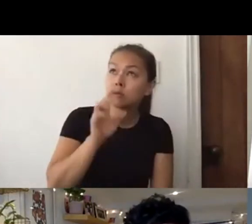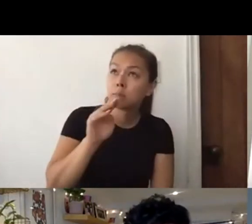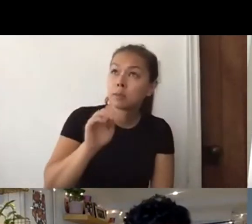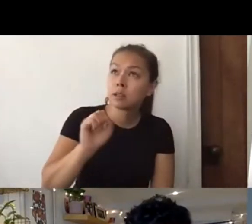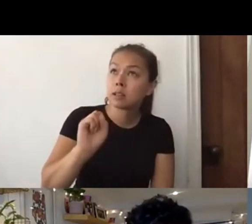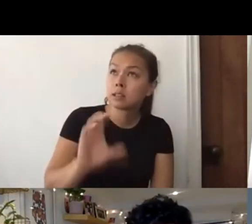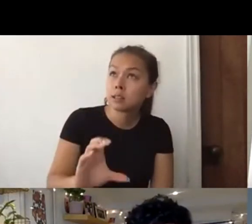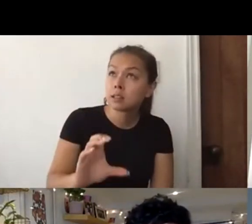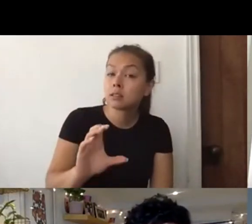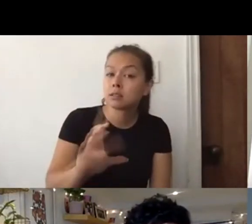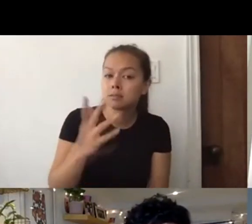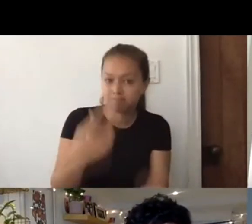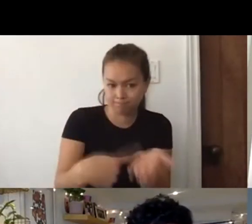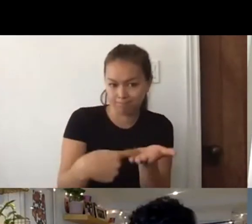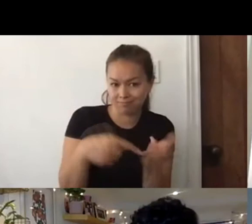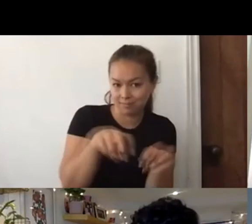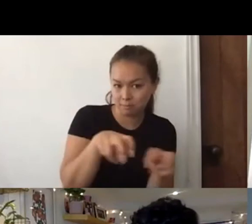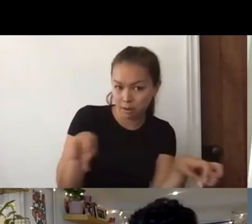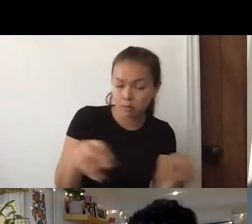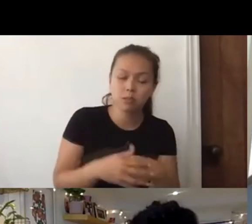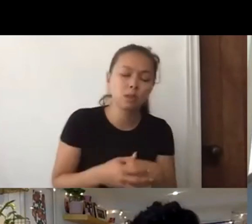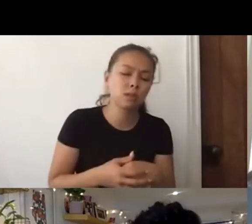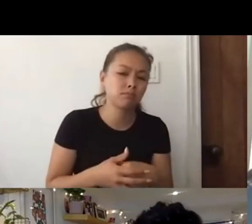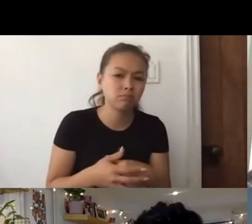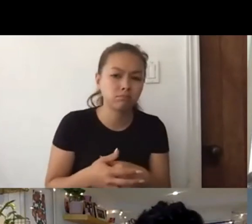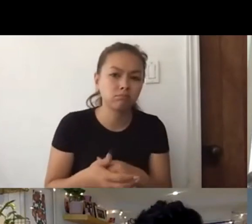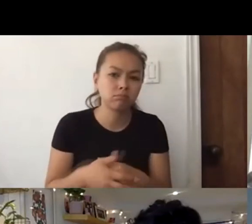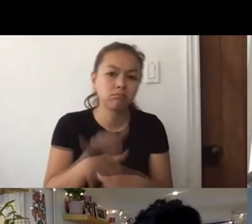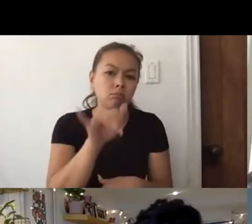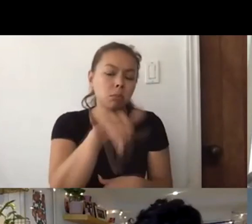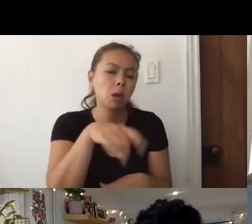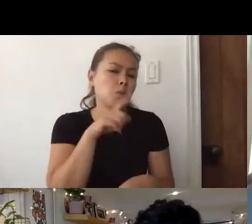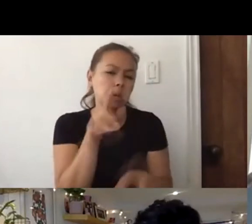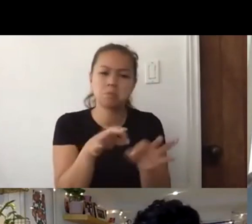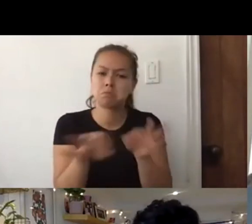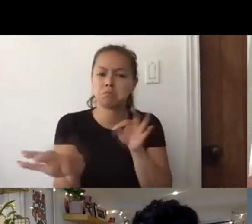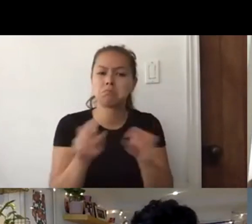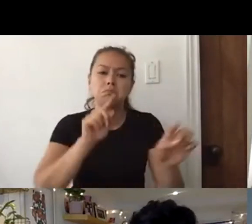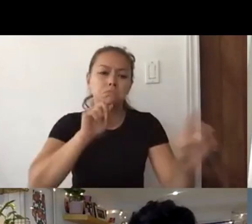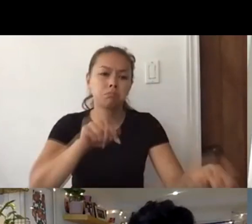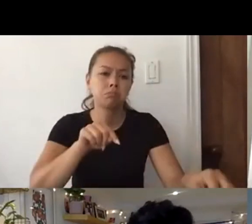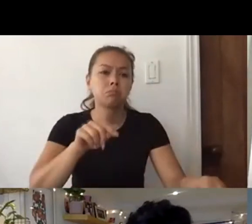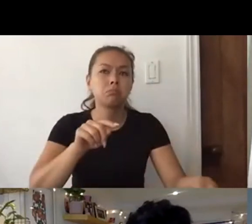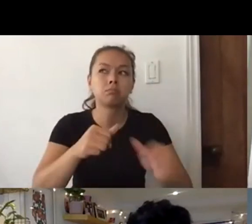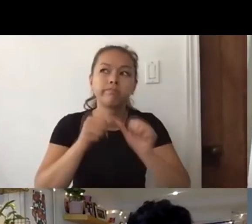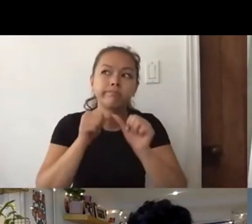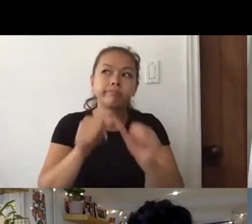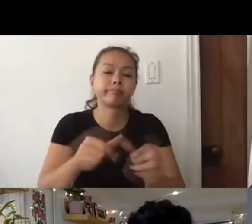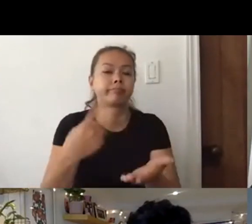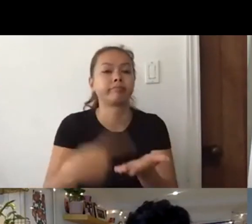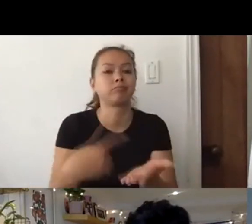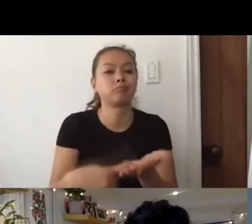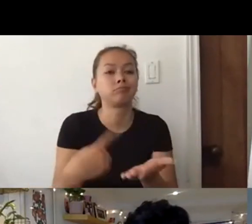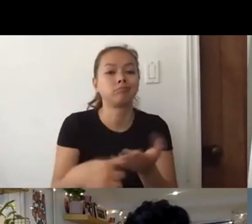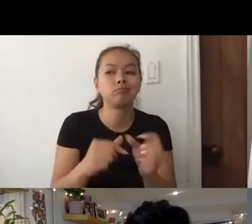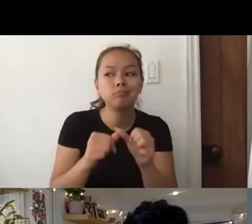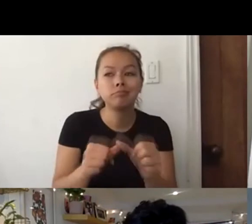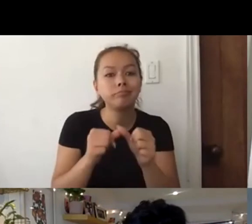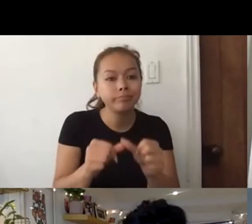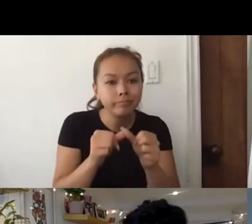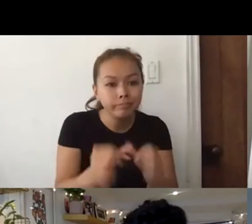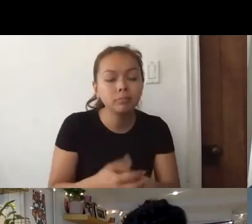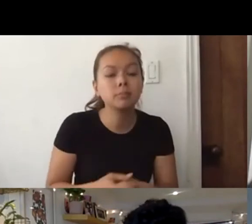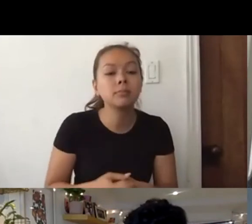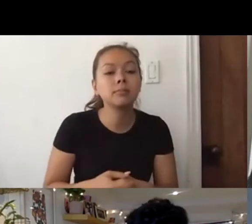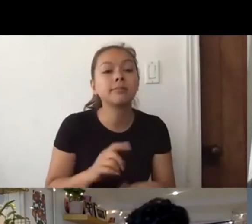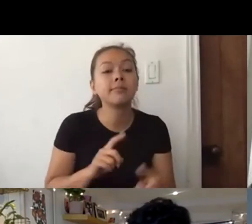So yeah, I'll keep it brief. I would just say, keep talking about it, check the behaviors within yourself that you know